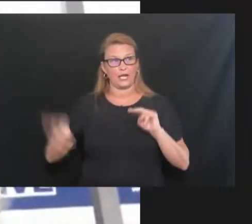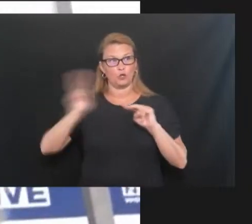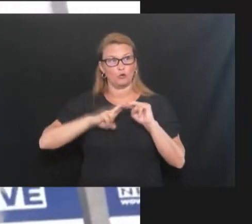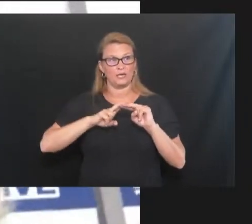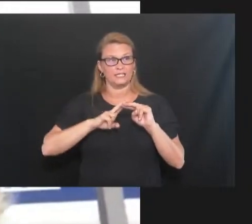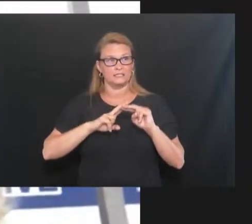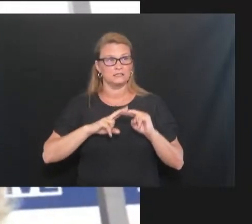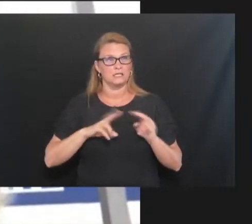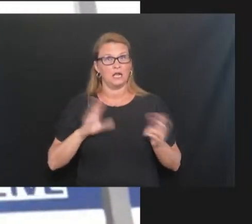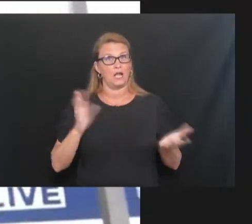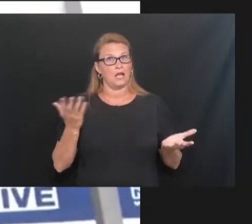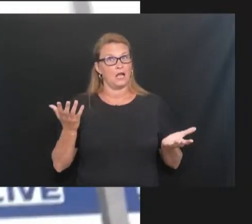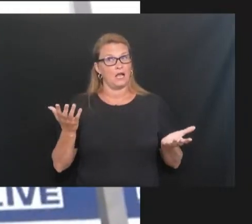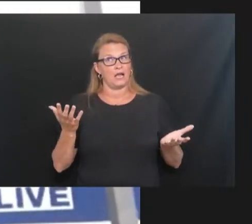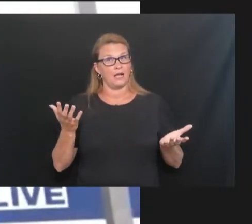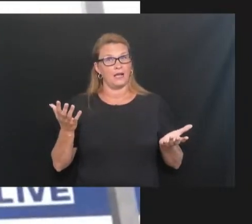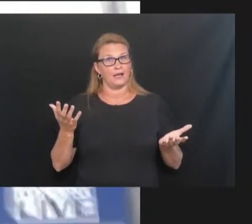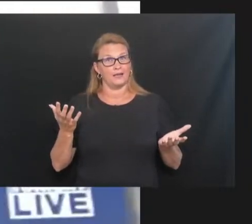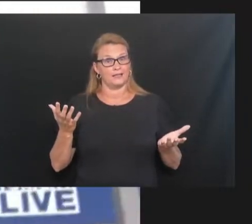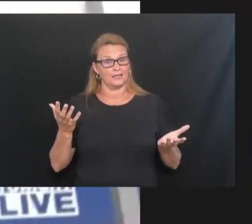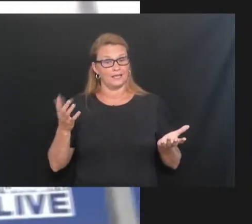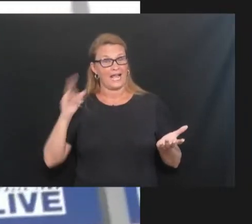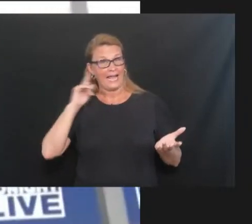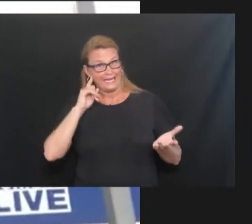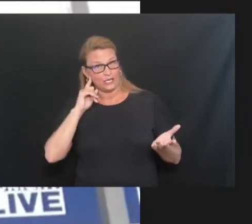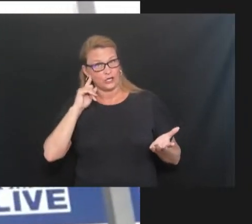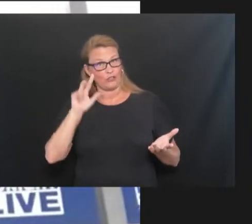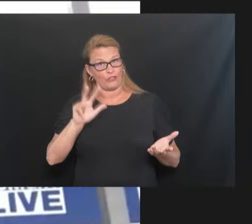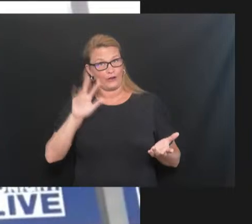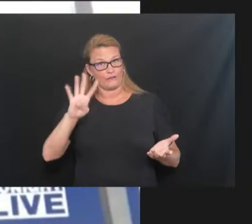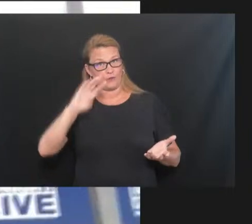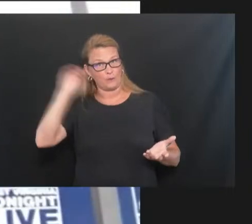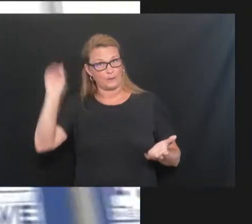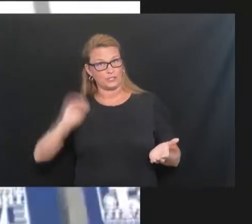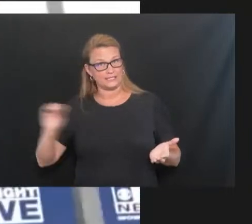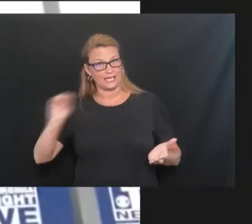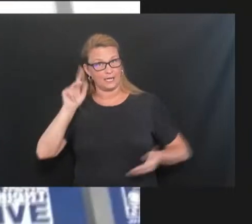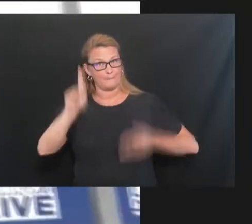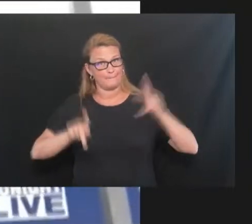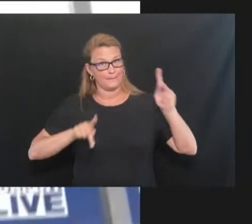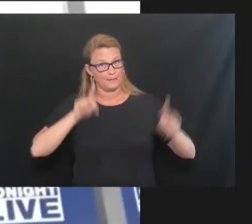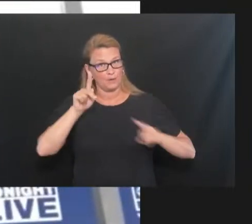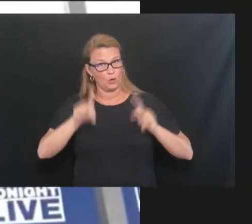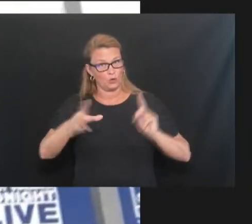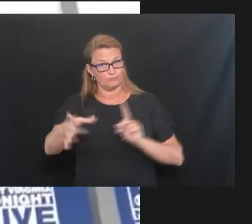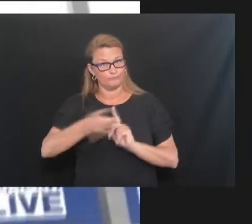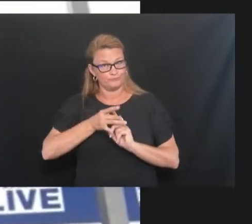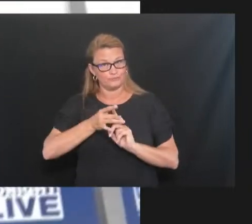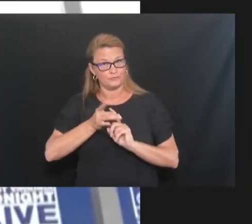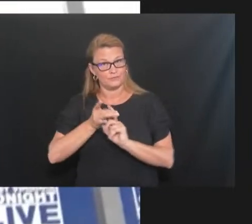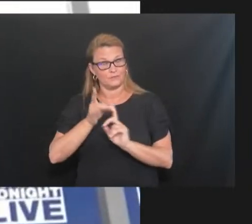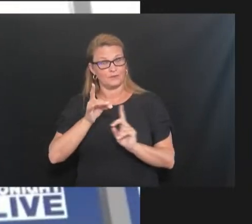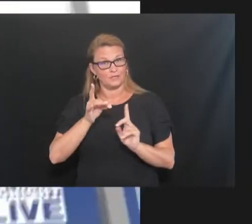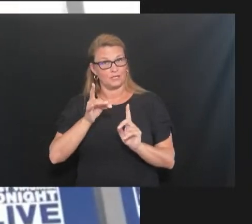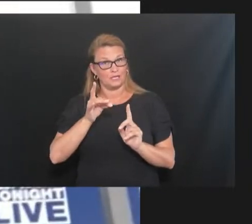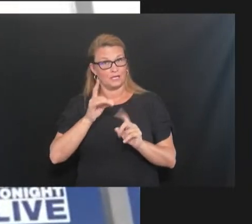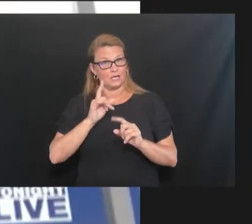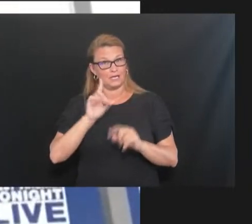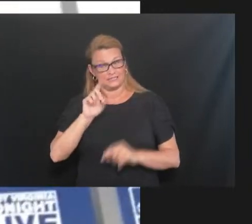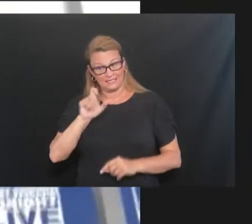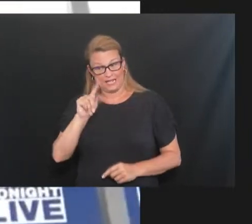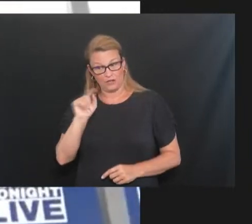if I'm accurate here, did I hear that 34% of people who have tested positive for the Delta